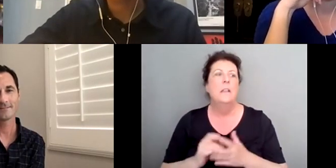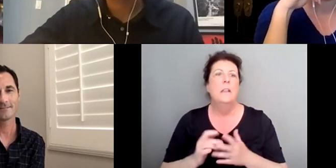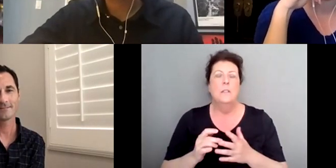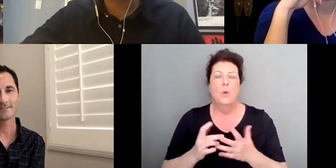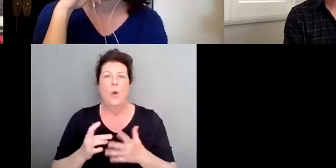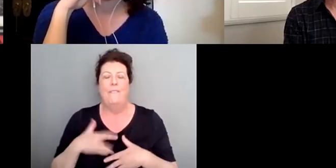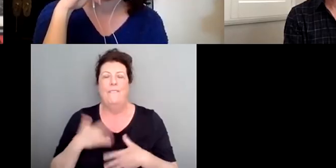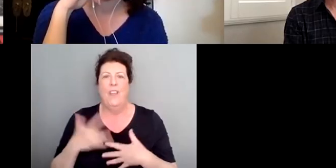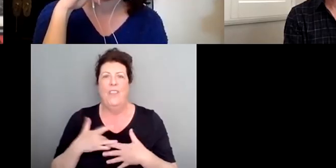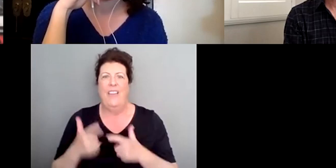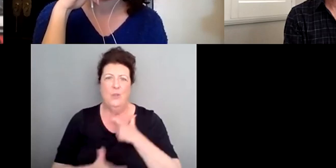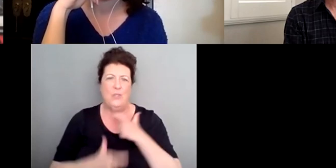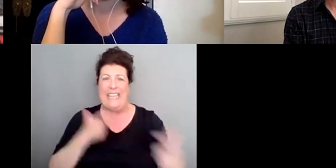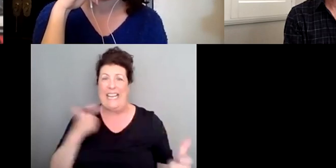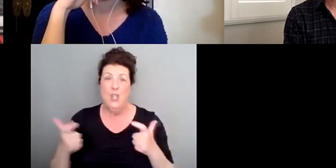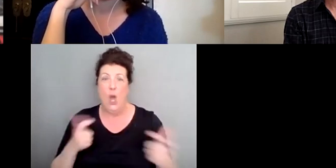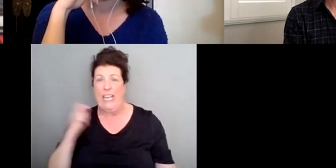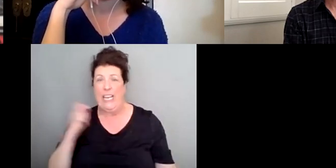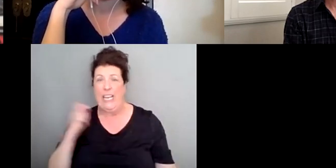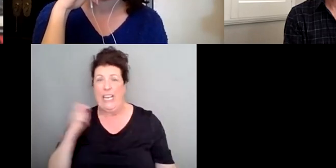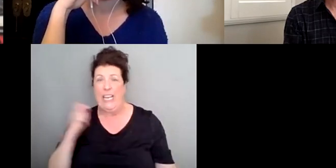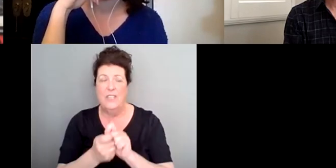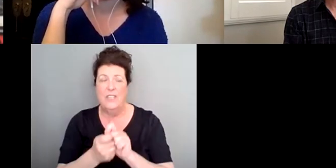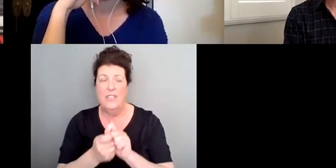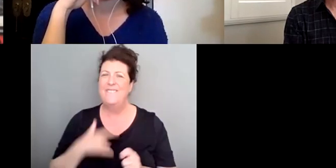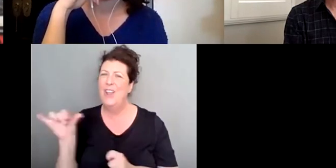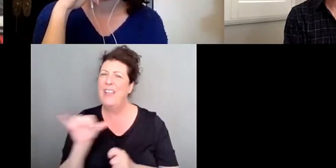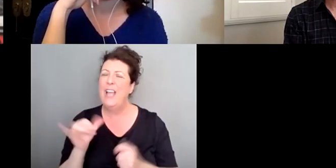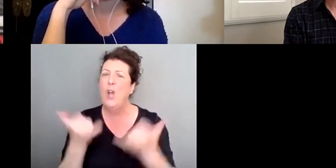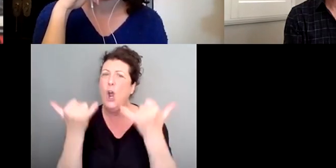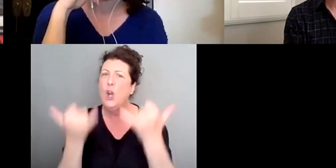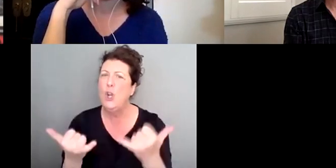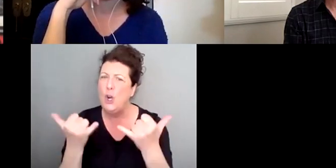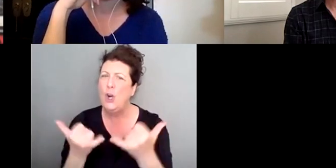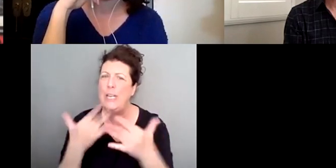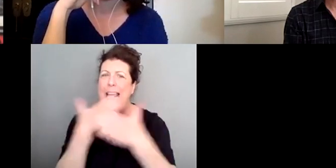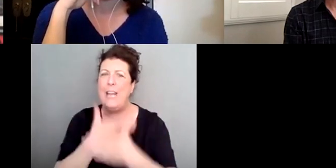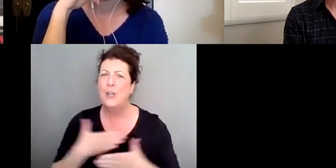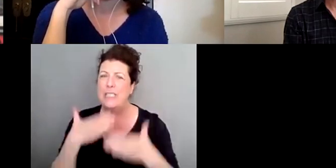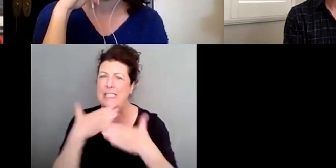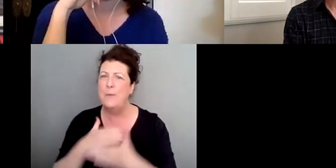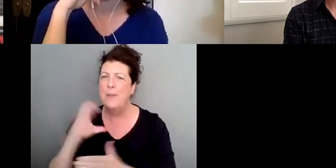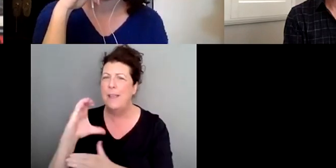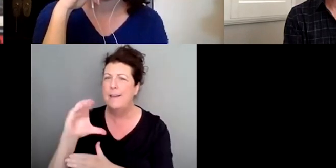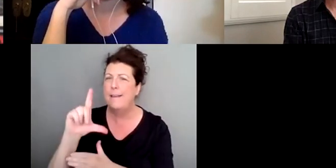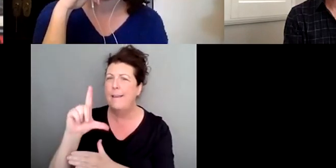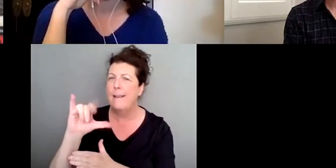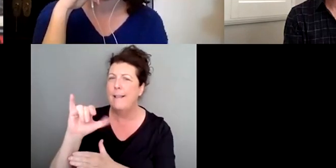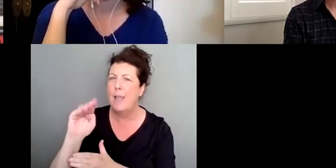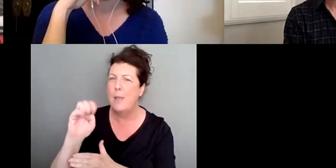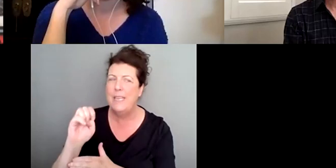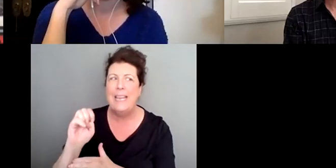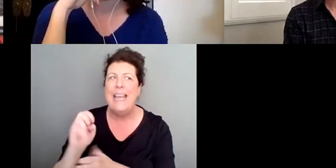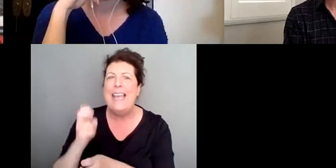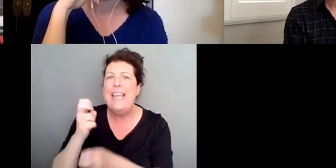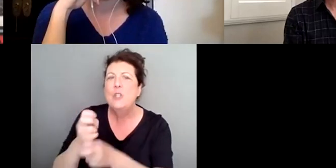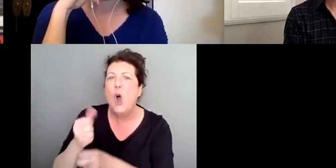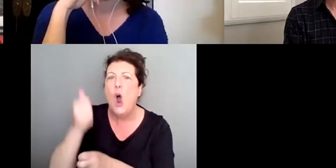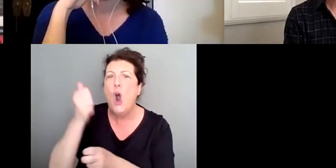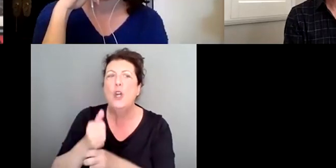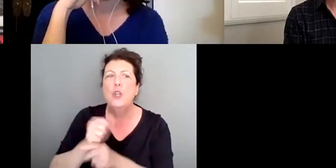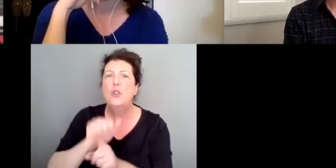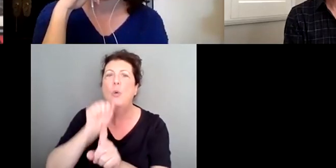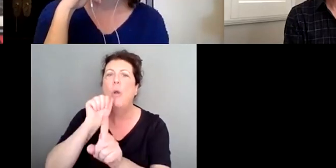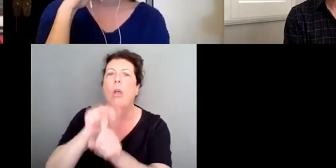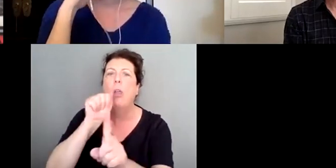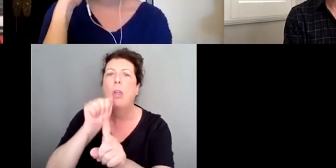I feel like our current sort of entertainment climate, it's, it's a lot harder to, to pull the wool over the audience's eyes and